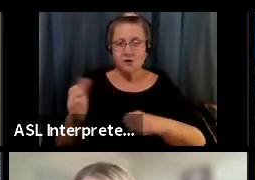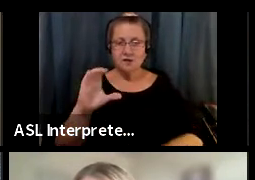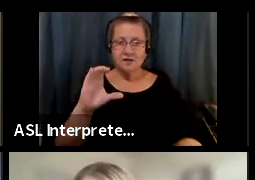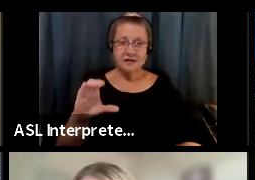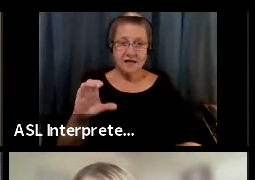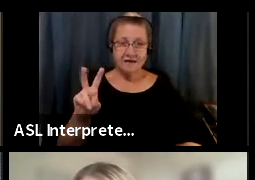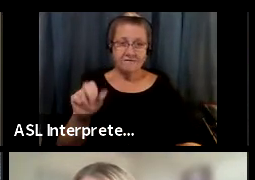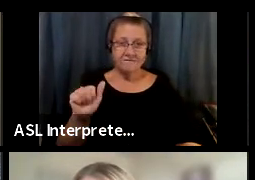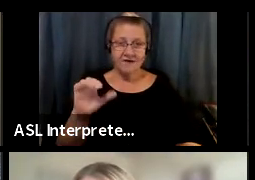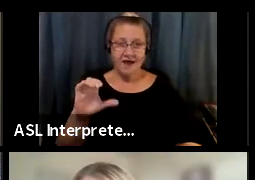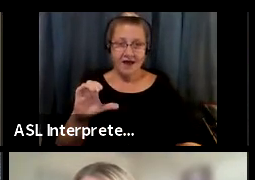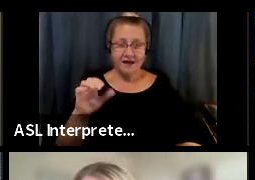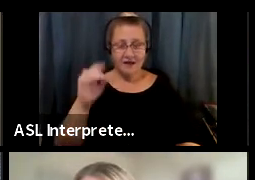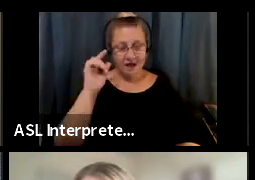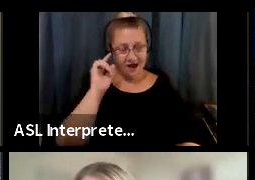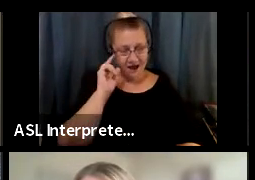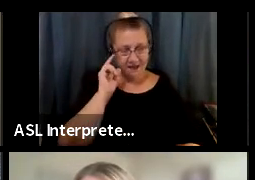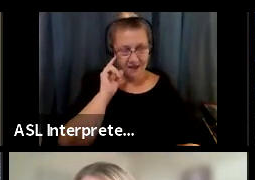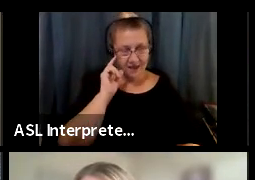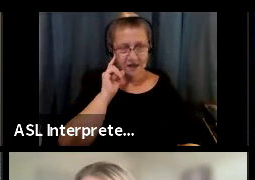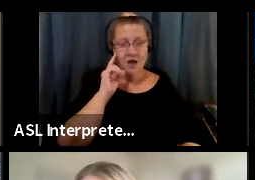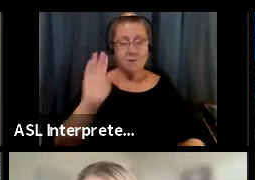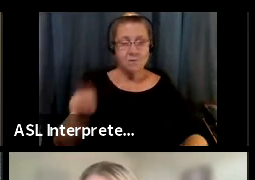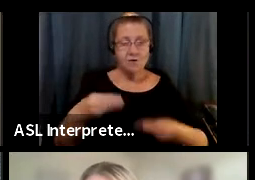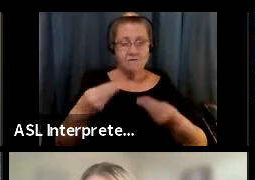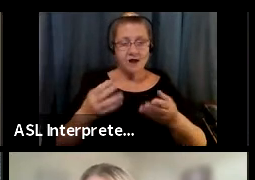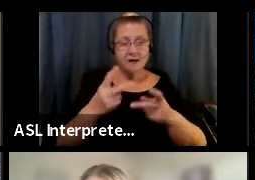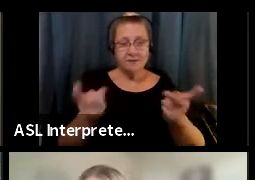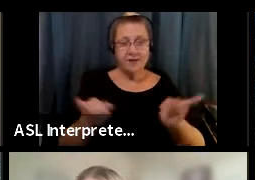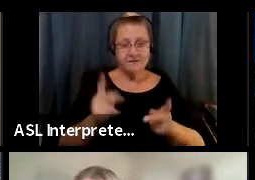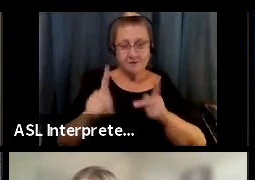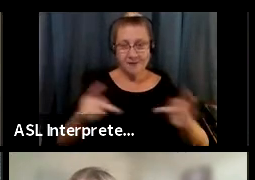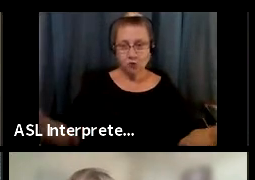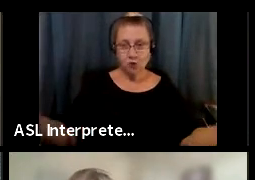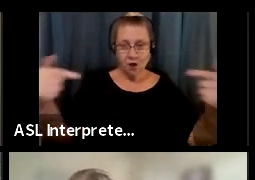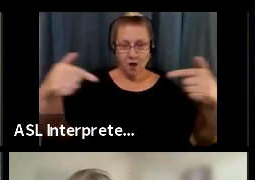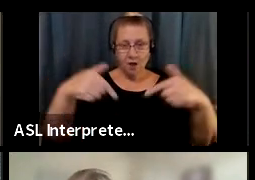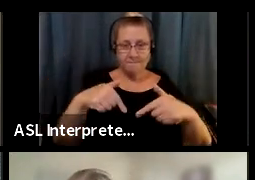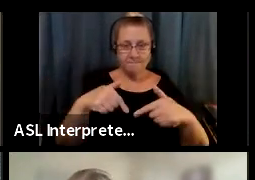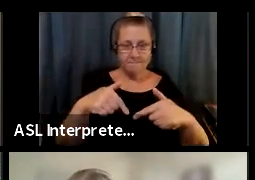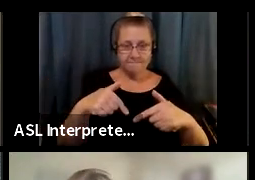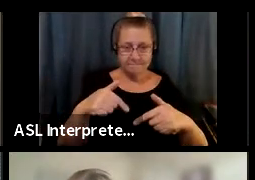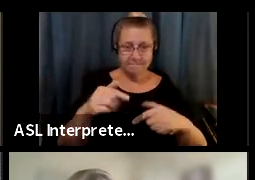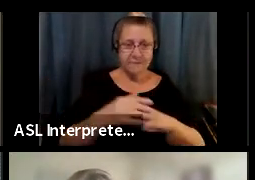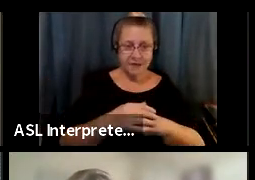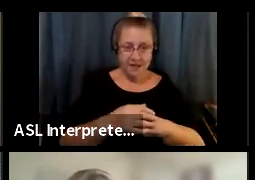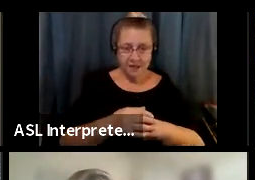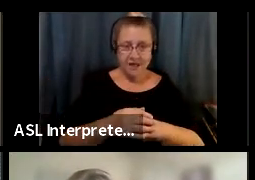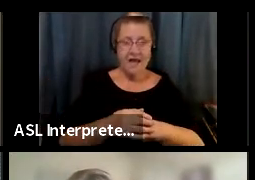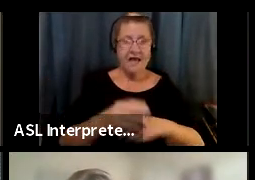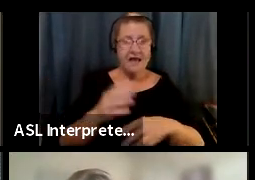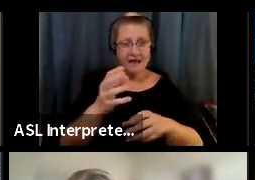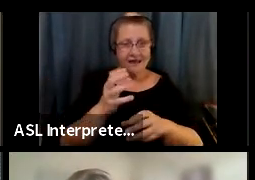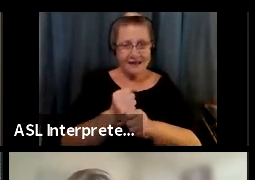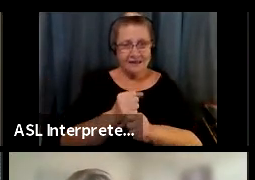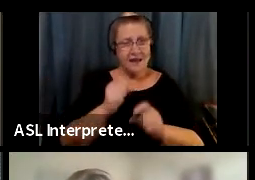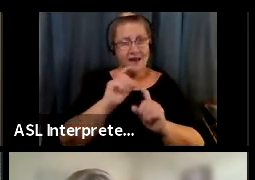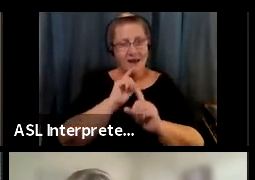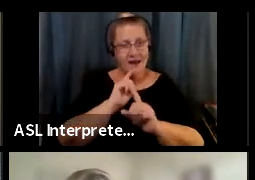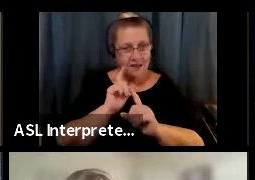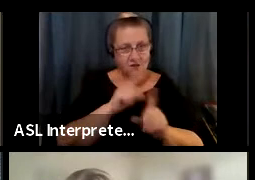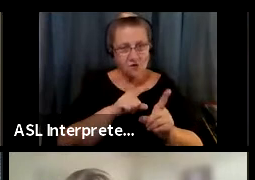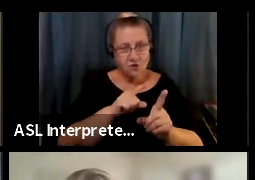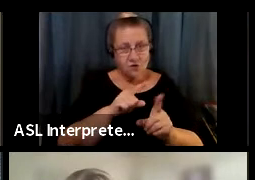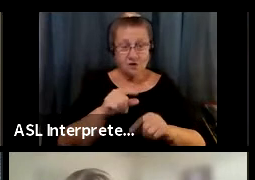think, provided a rather advantageous place for people to come as a resource and get answers. And maybe those answers led to